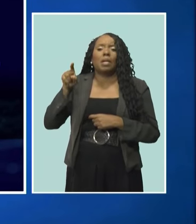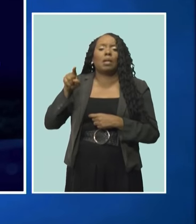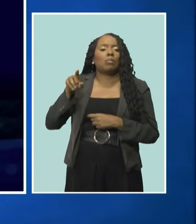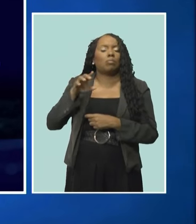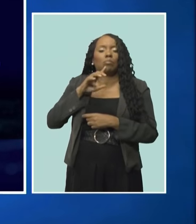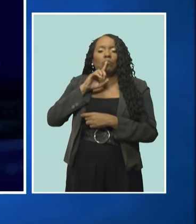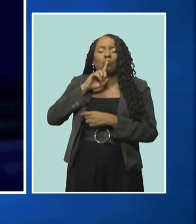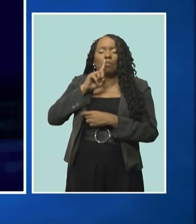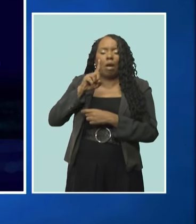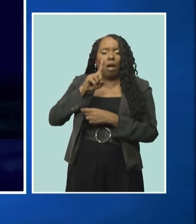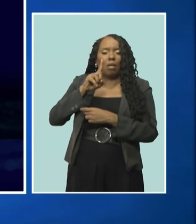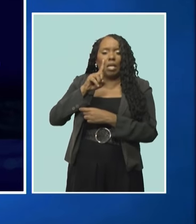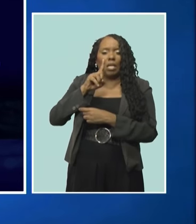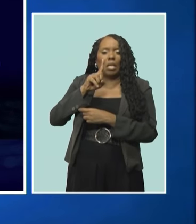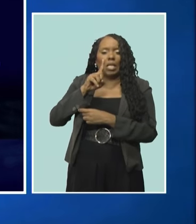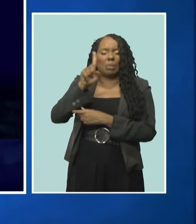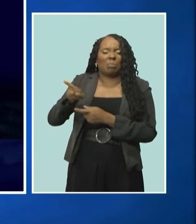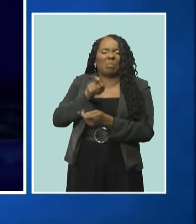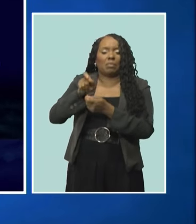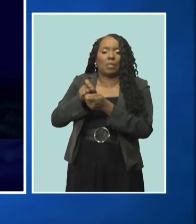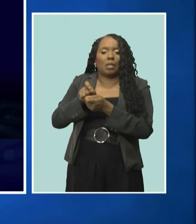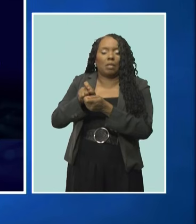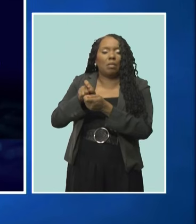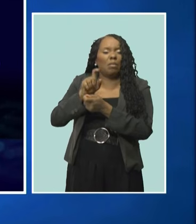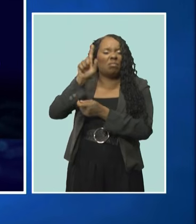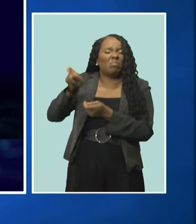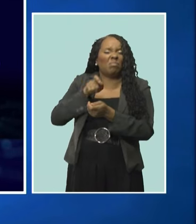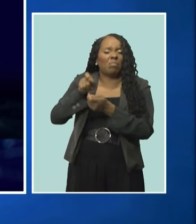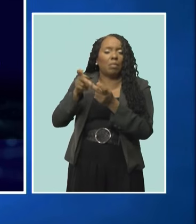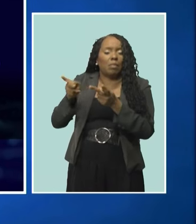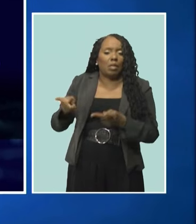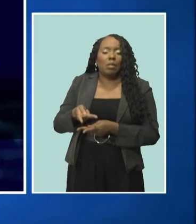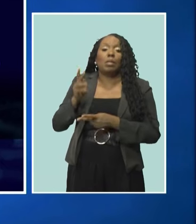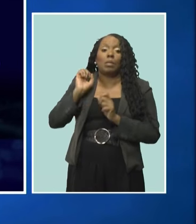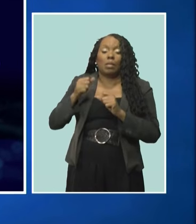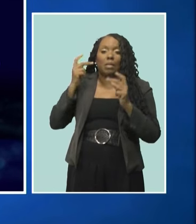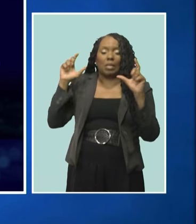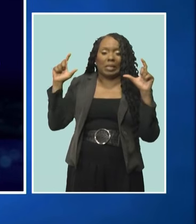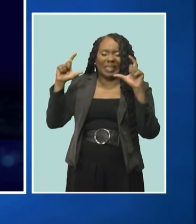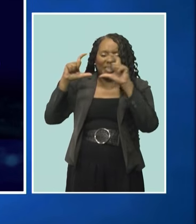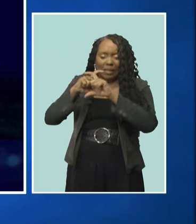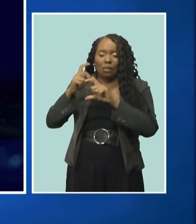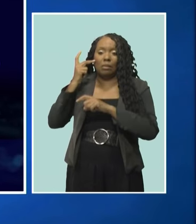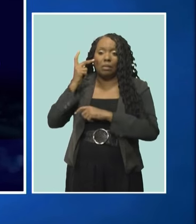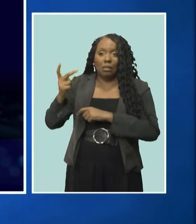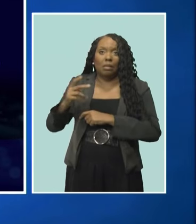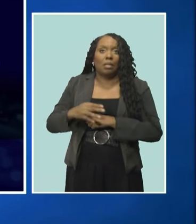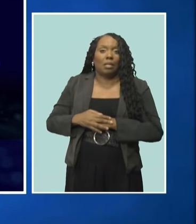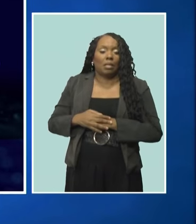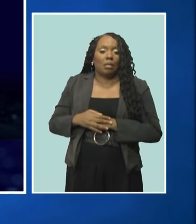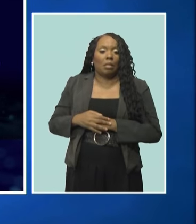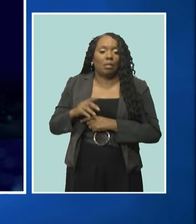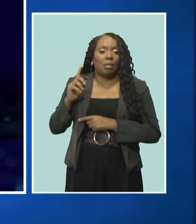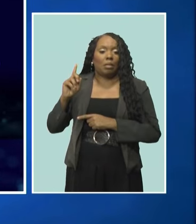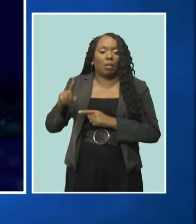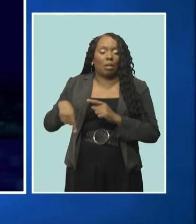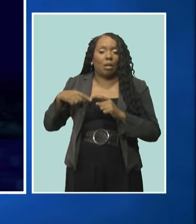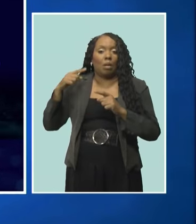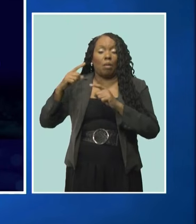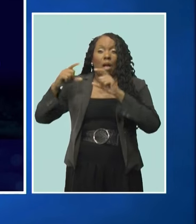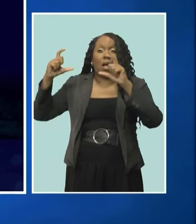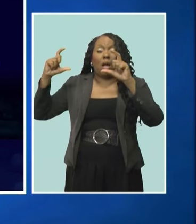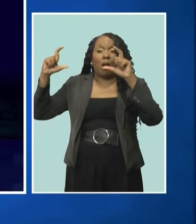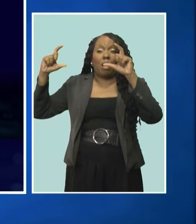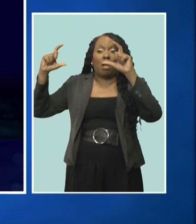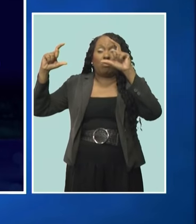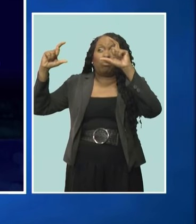the moon's shadow will see the eclipse. So if you are direct, if the moon passes directly over